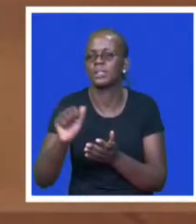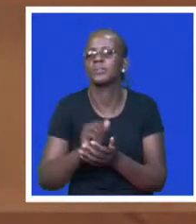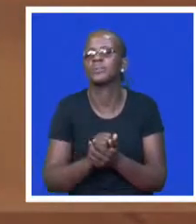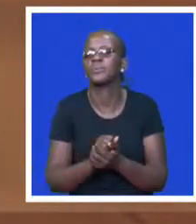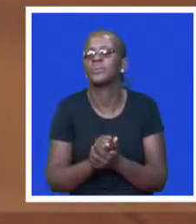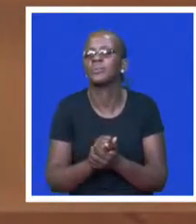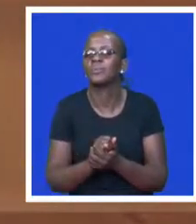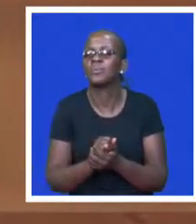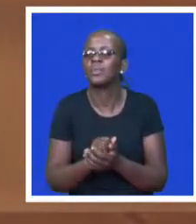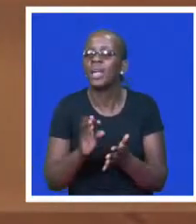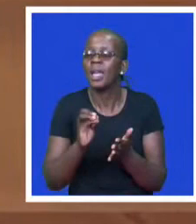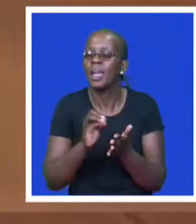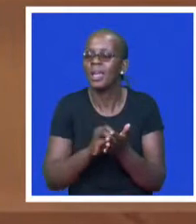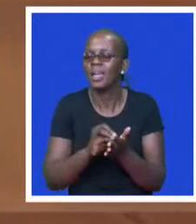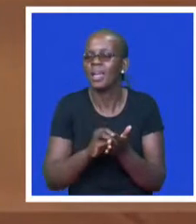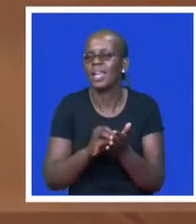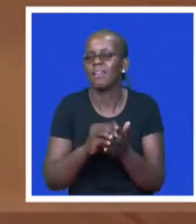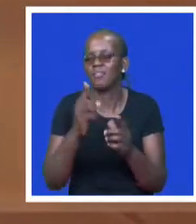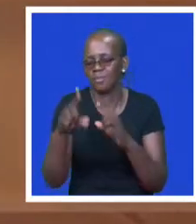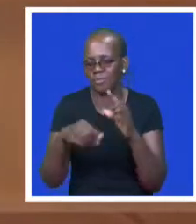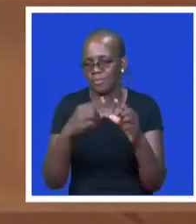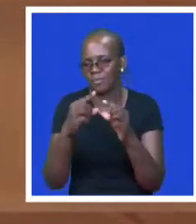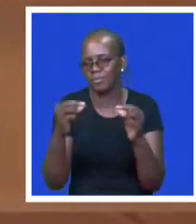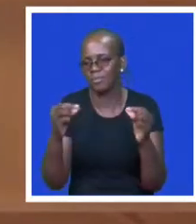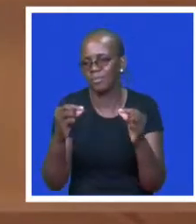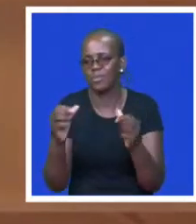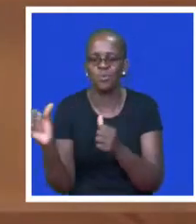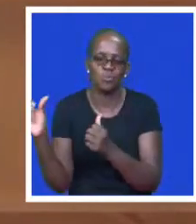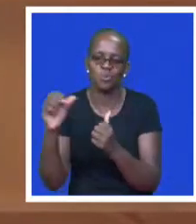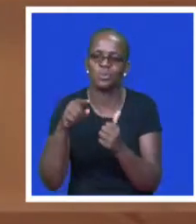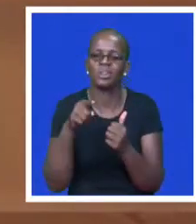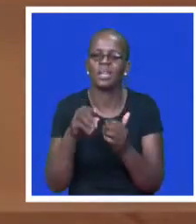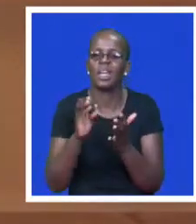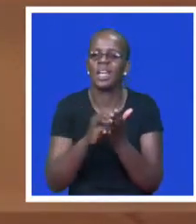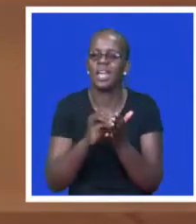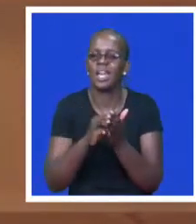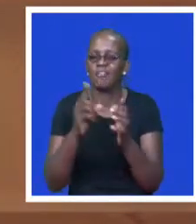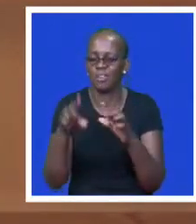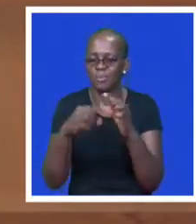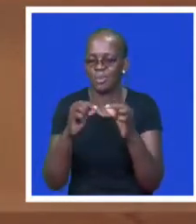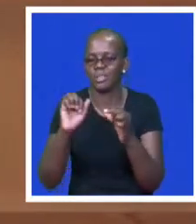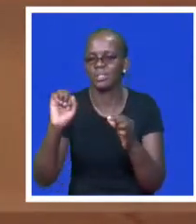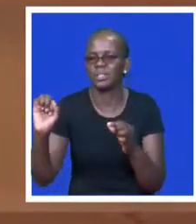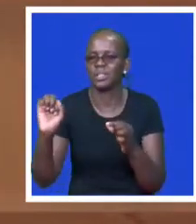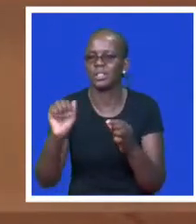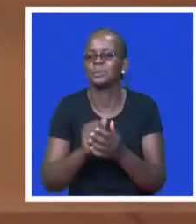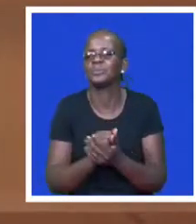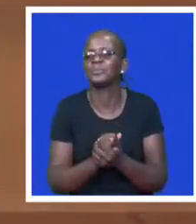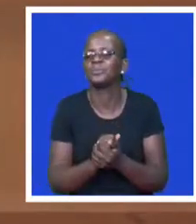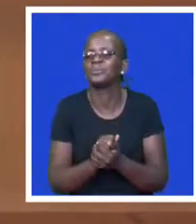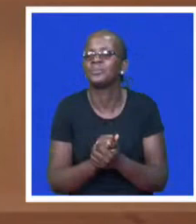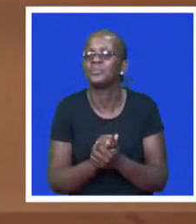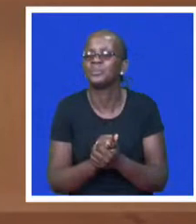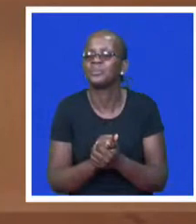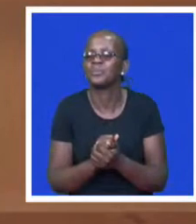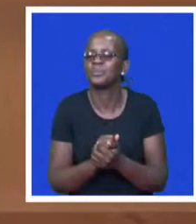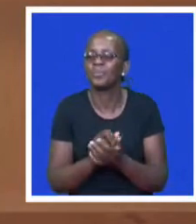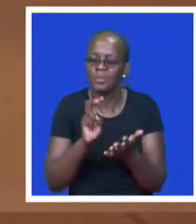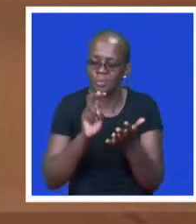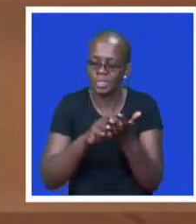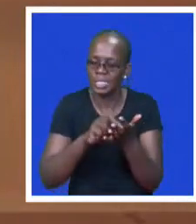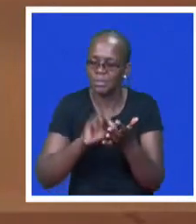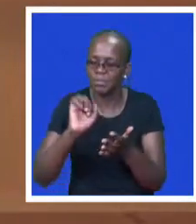7645-7282. You have a lovely gift waiting for you. You have a lovely gift. It's right in front of me, waiting for